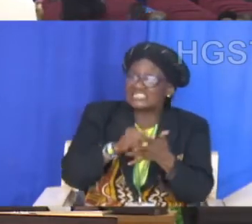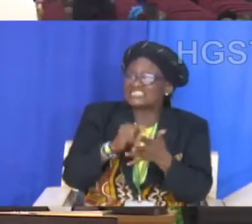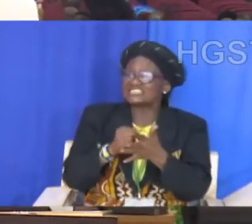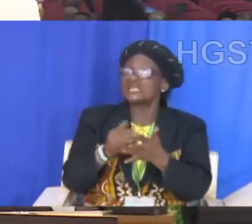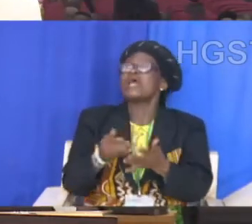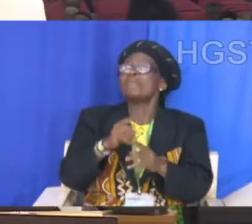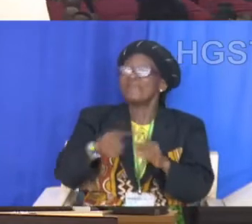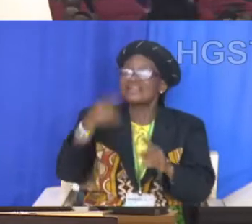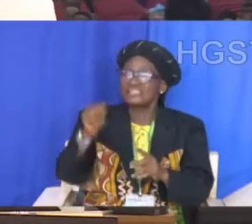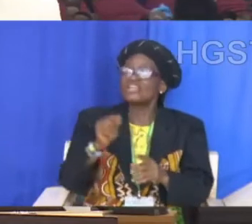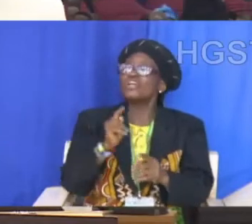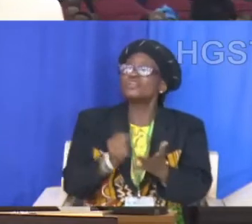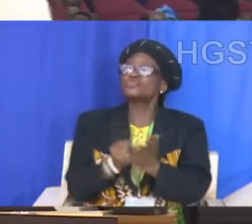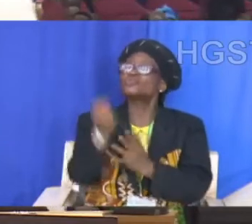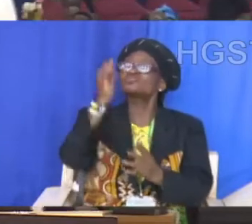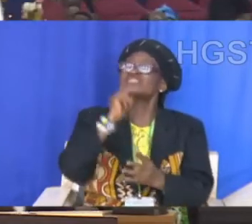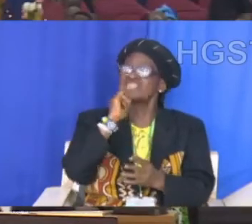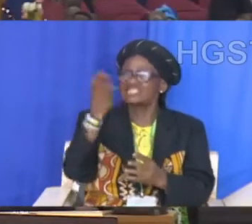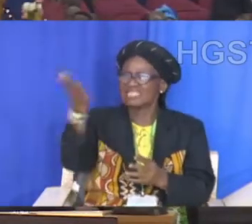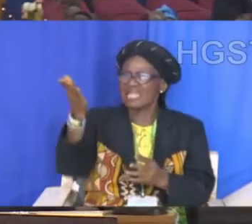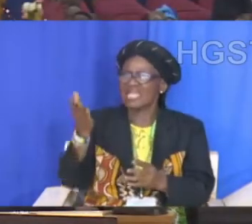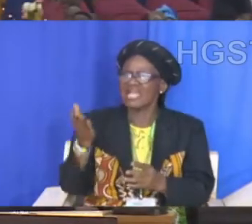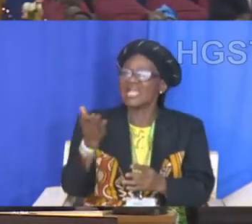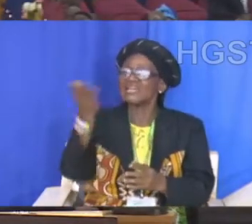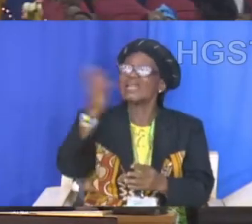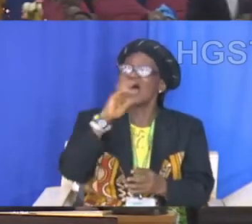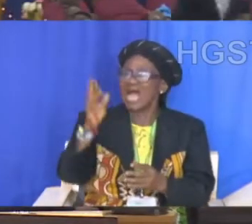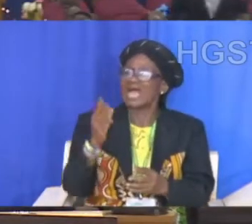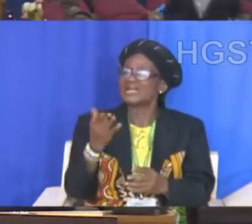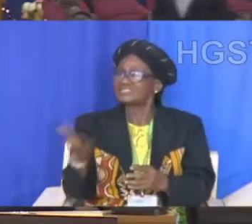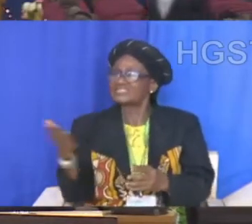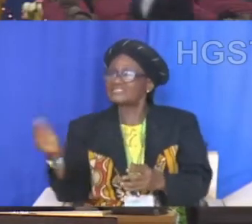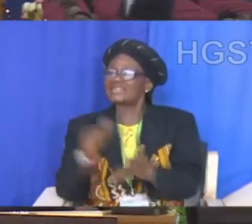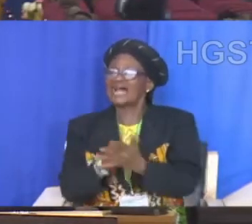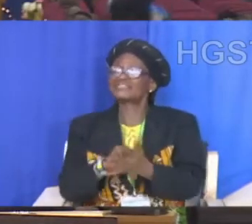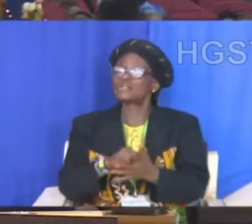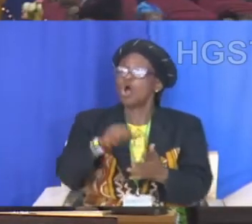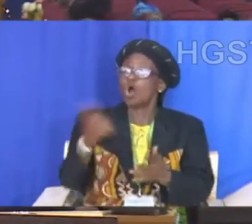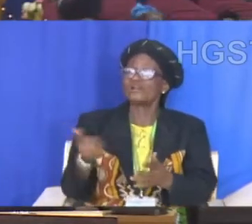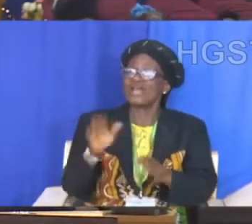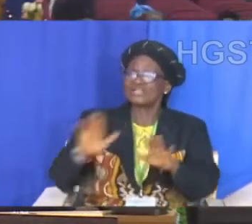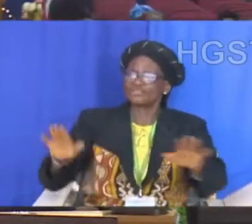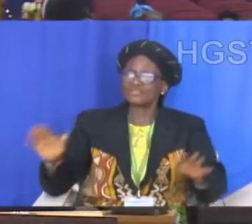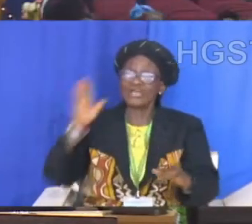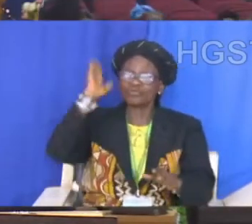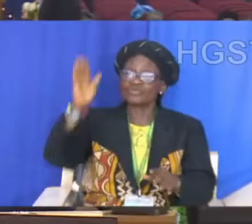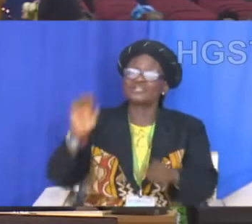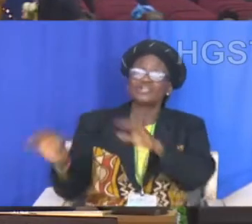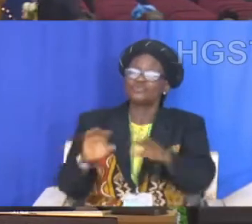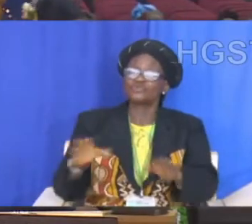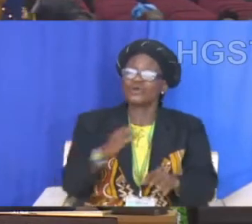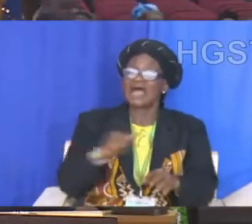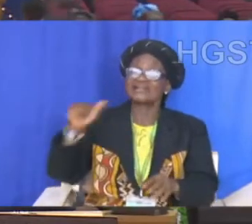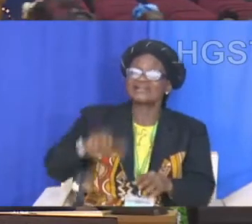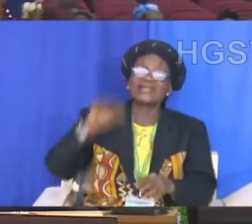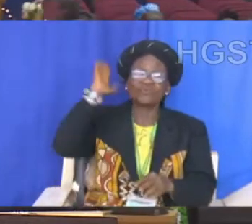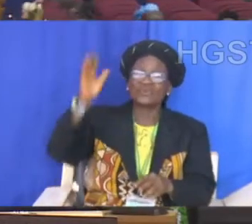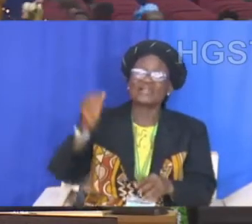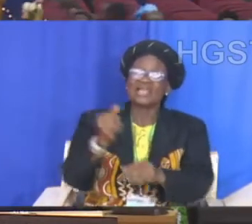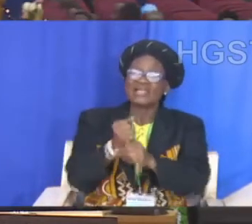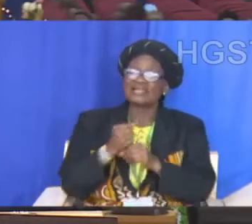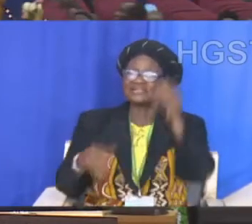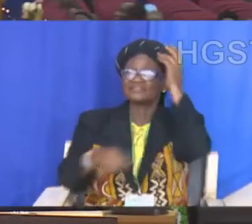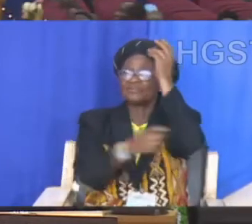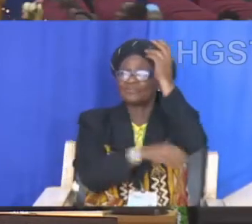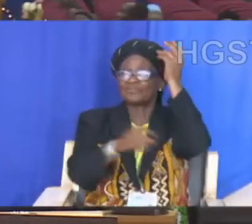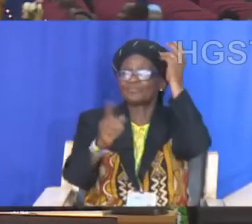see. There are things other children will do, and they will get punished. Then there's this particular child, he will do